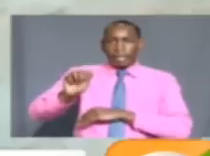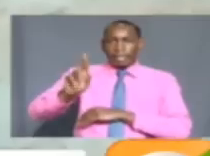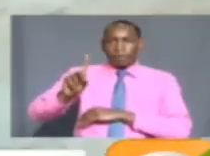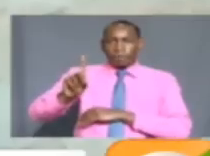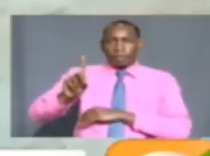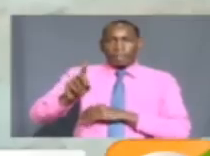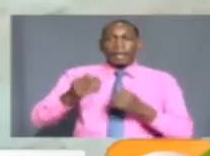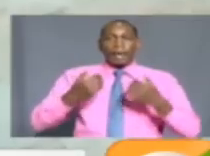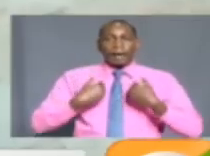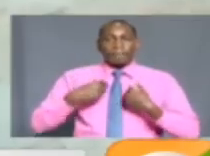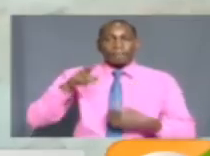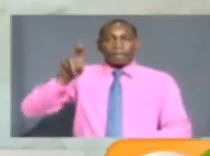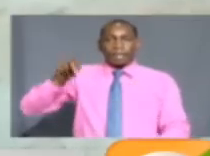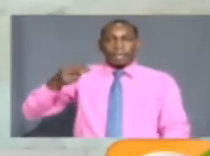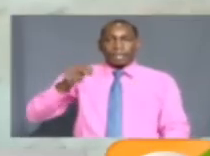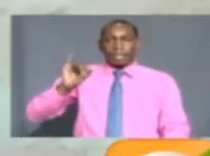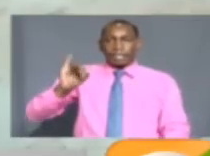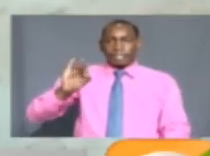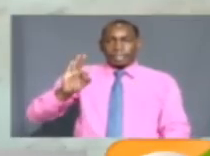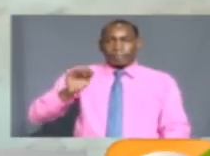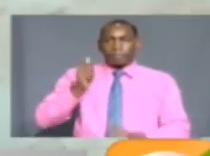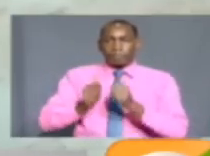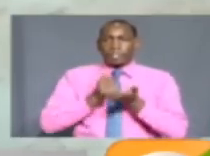na NHF bado inatusaidia.